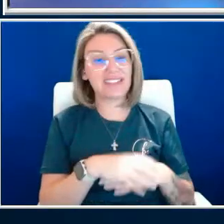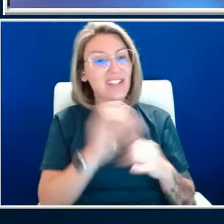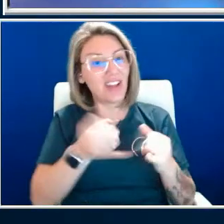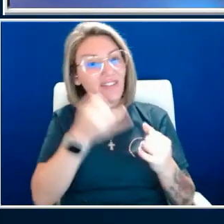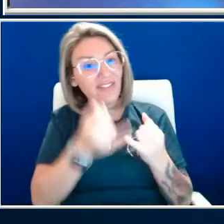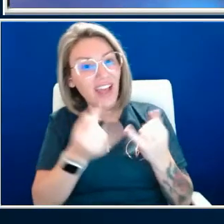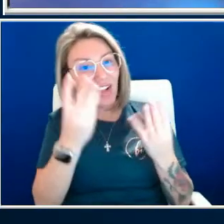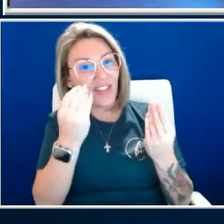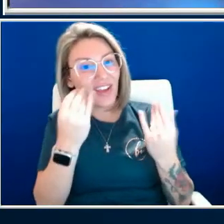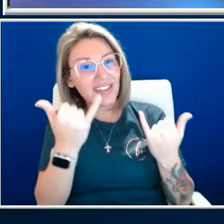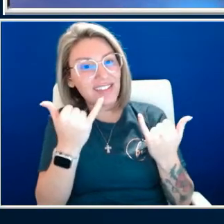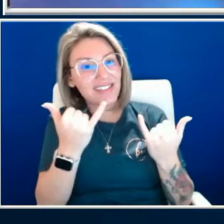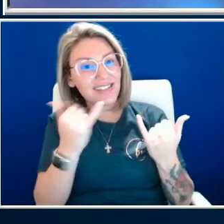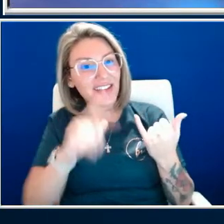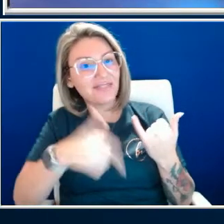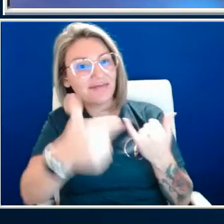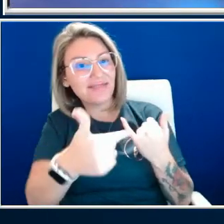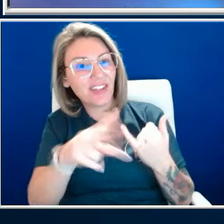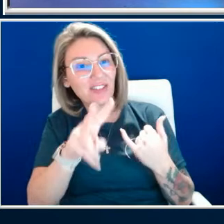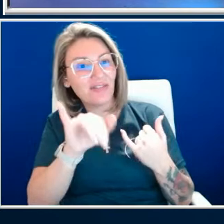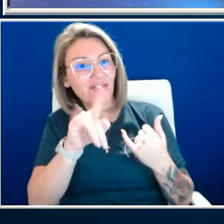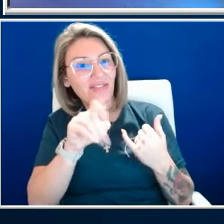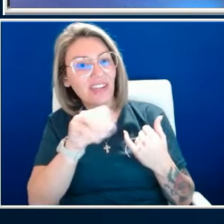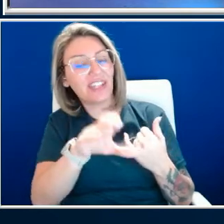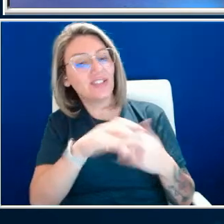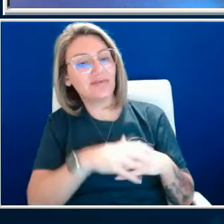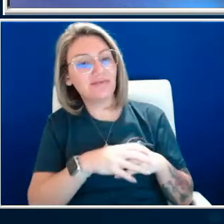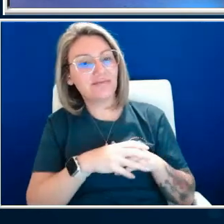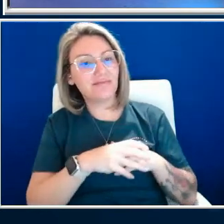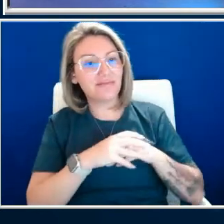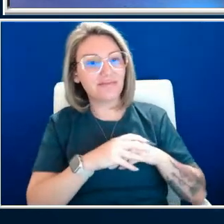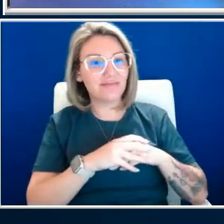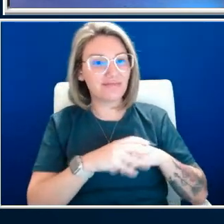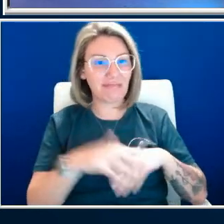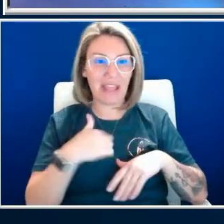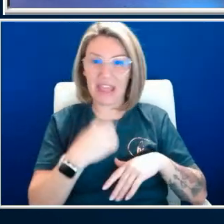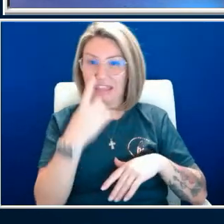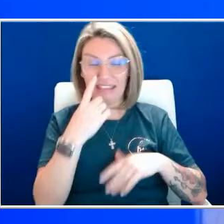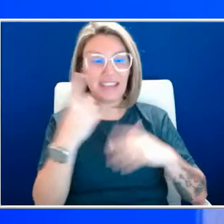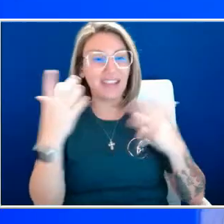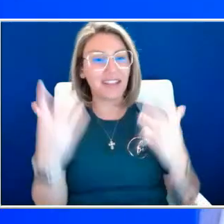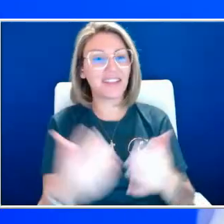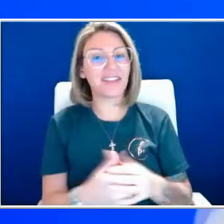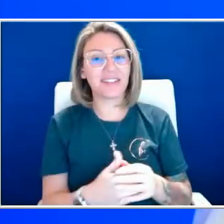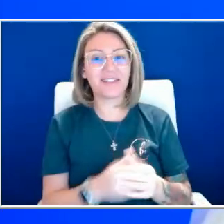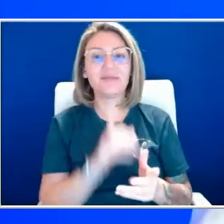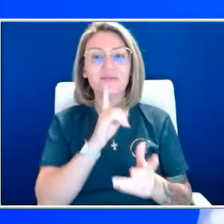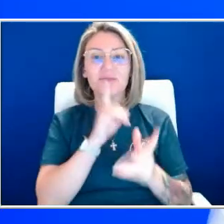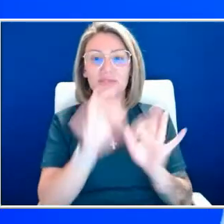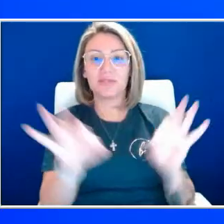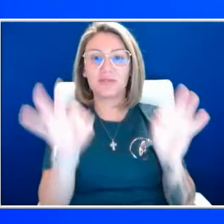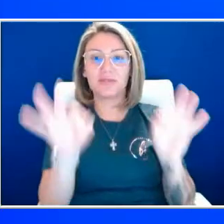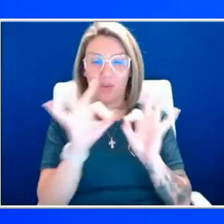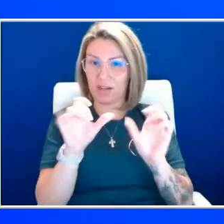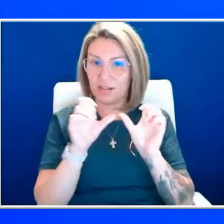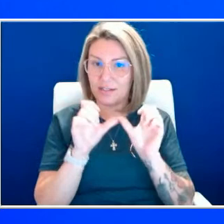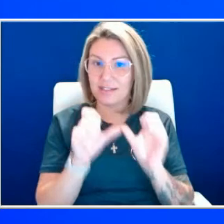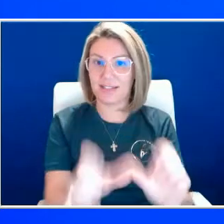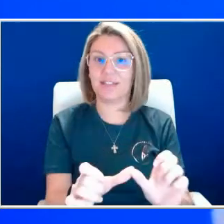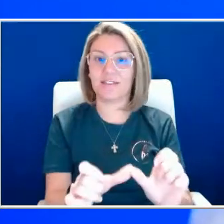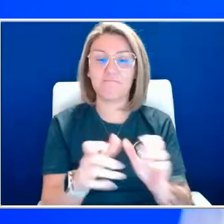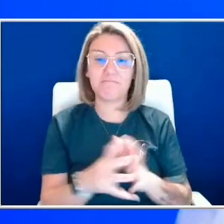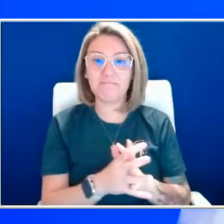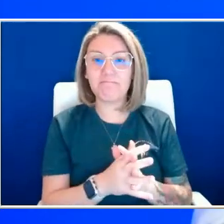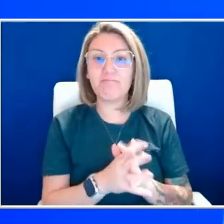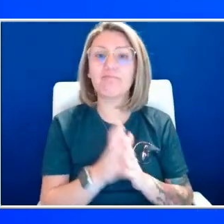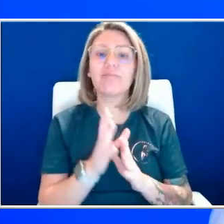Dr. Vidich, I'm going to start with you. I think it's very important to continue to see